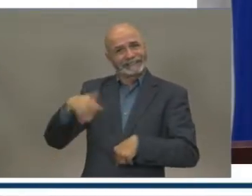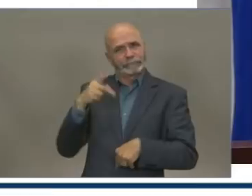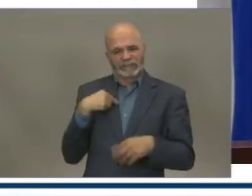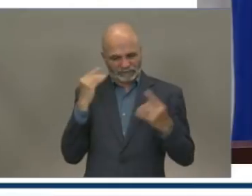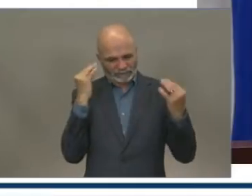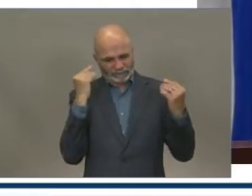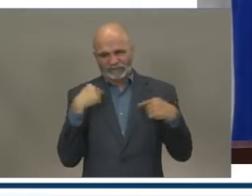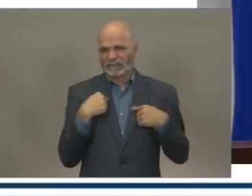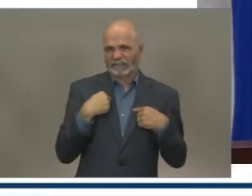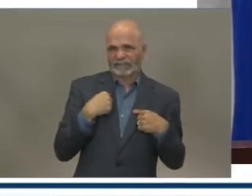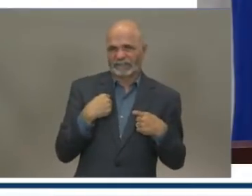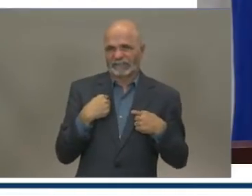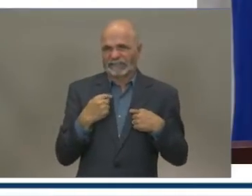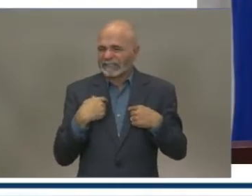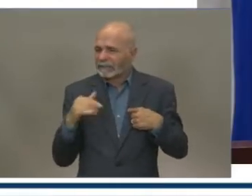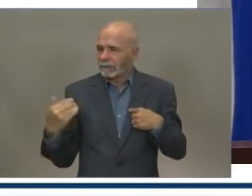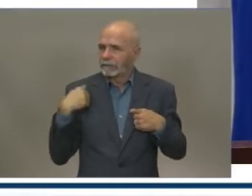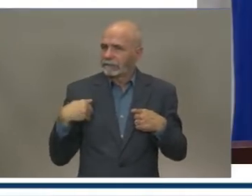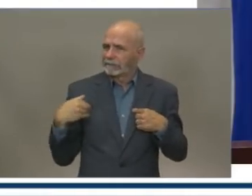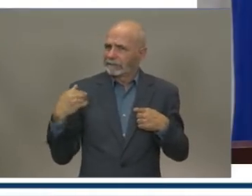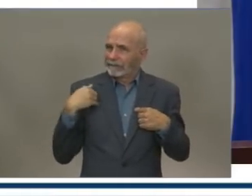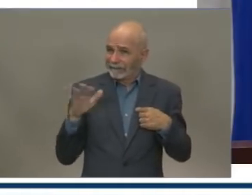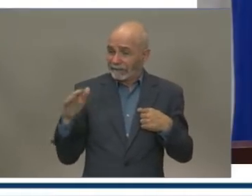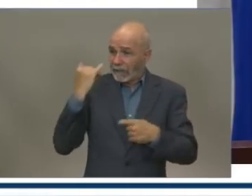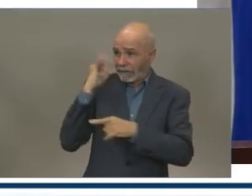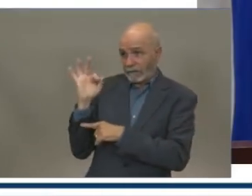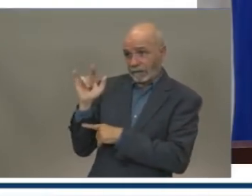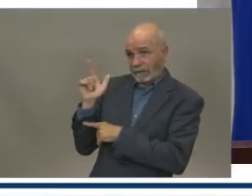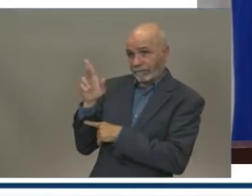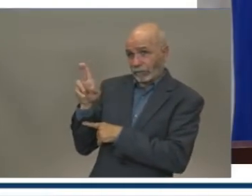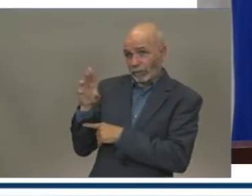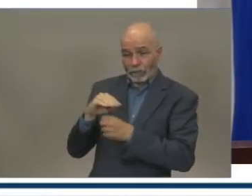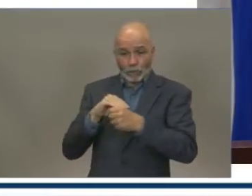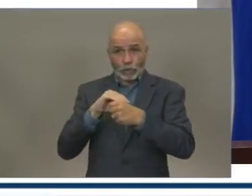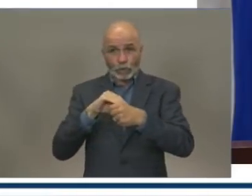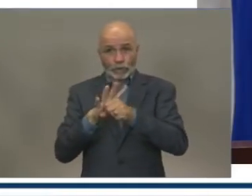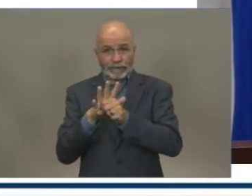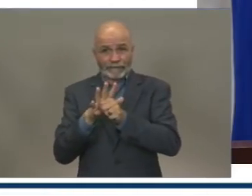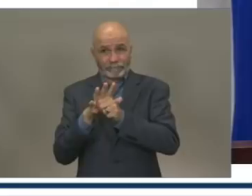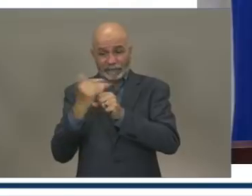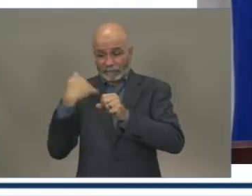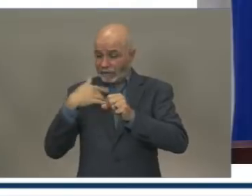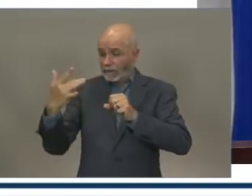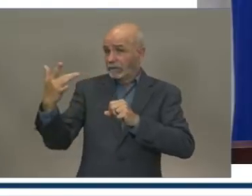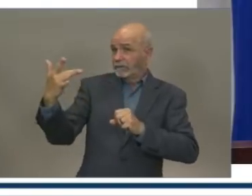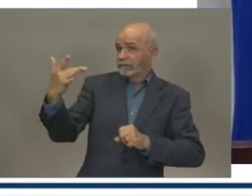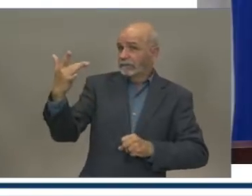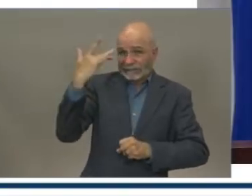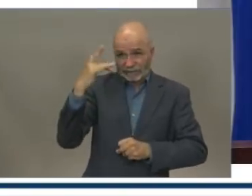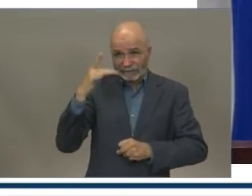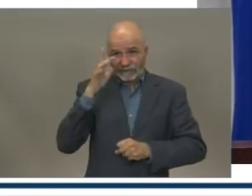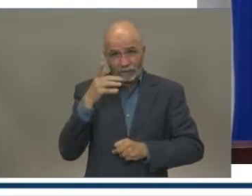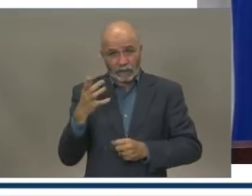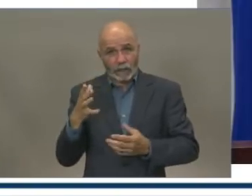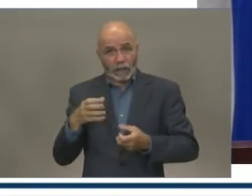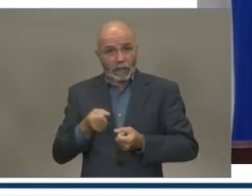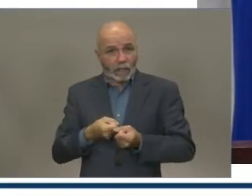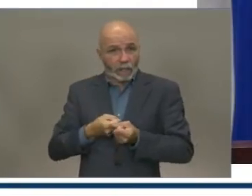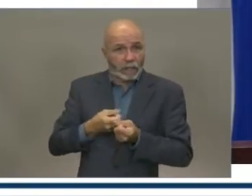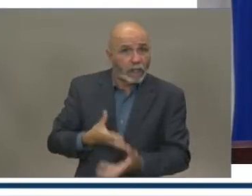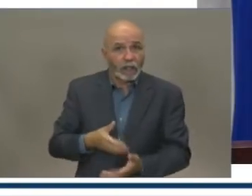pregnant women, that influenza and COVID infections significantly increase the risk of severe illness and